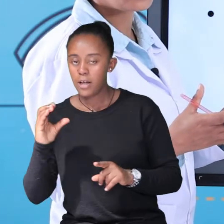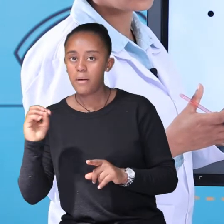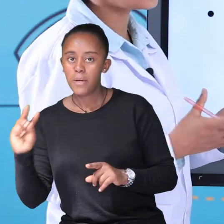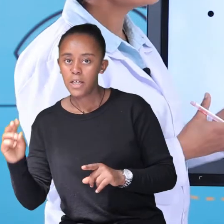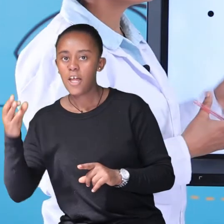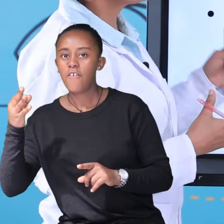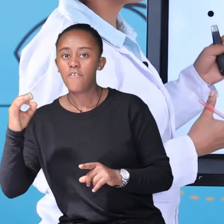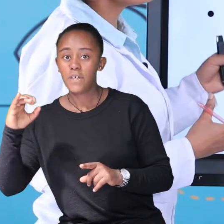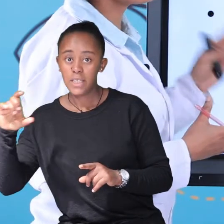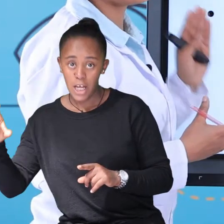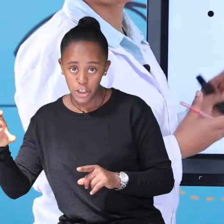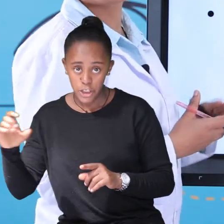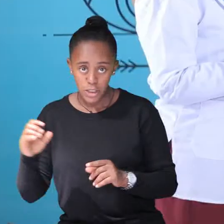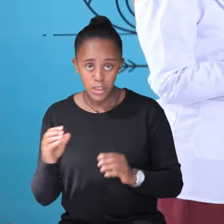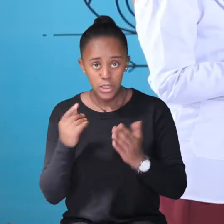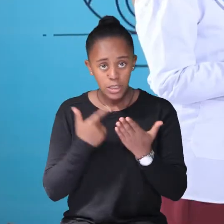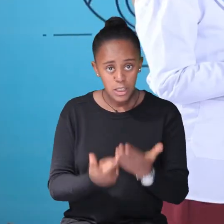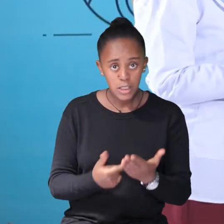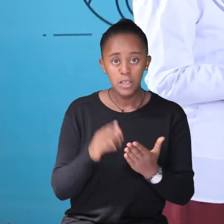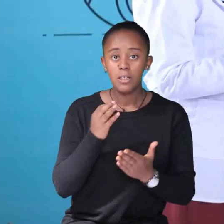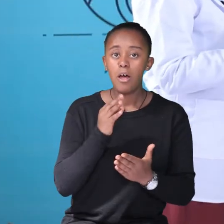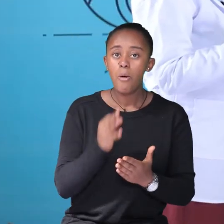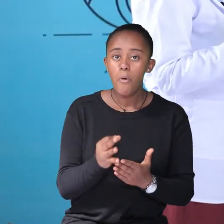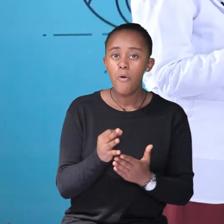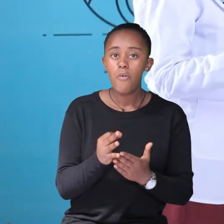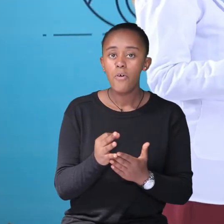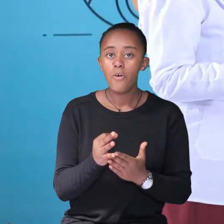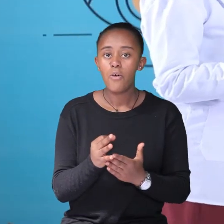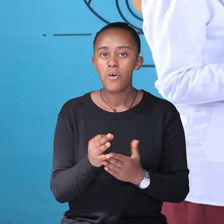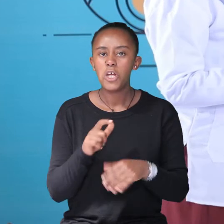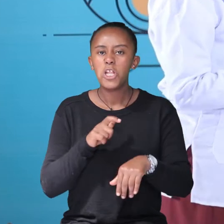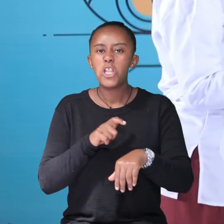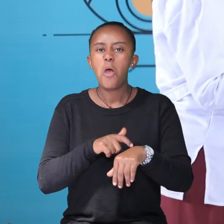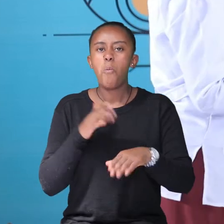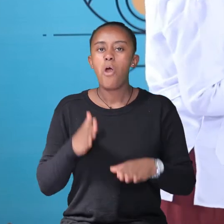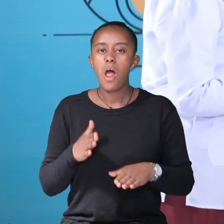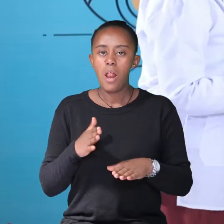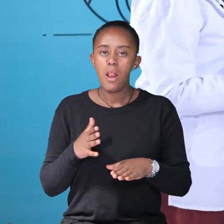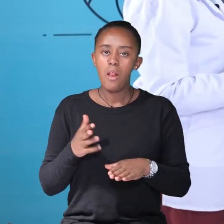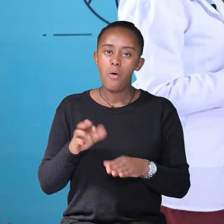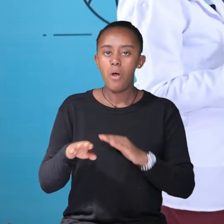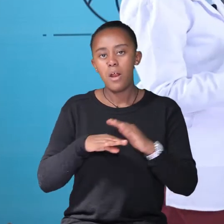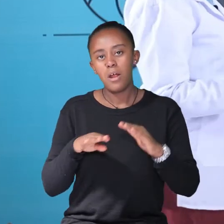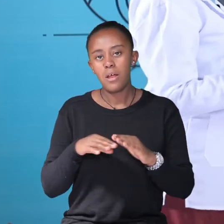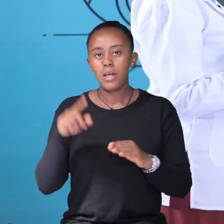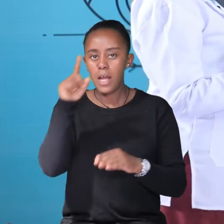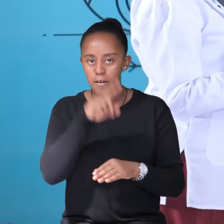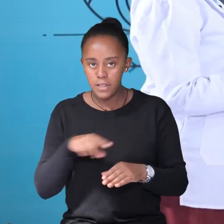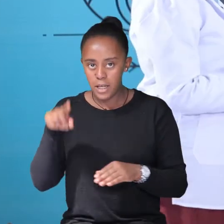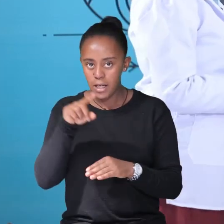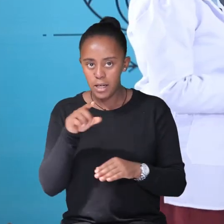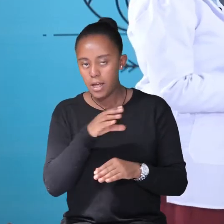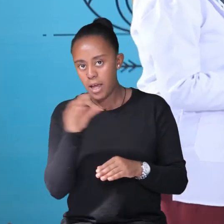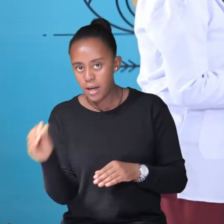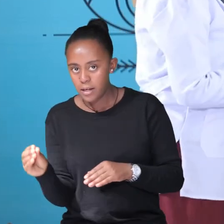dioxide fixation, this type of plants undergo temporal difference, or they undergo Kelvin cycle and